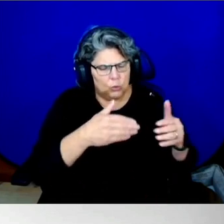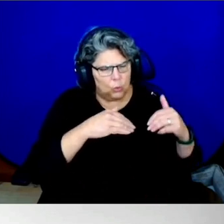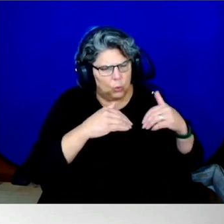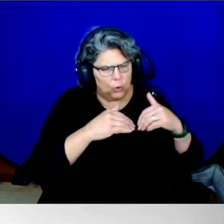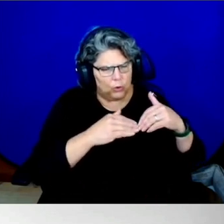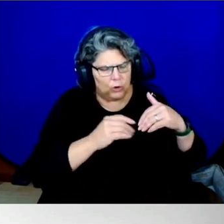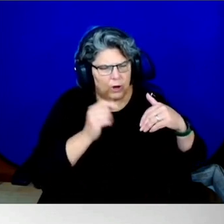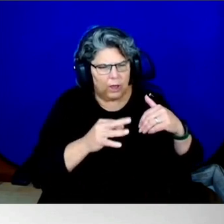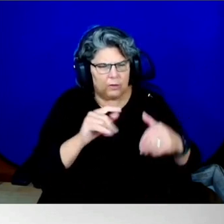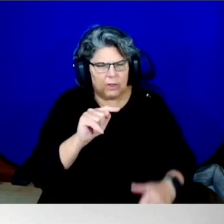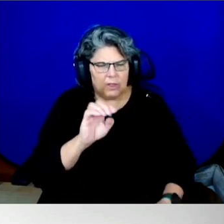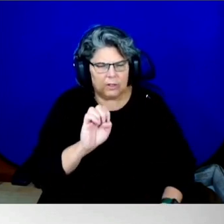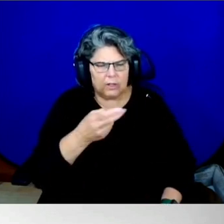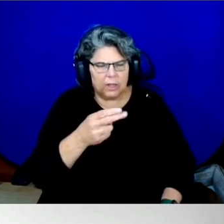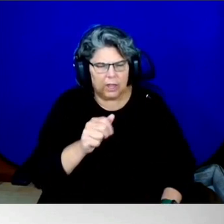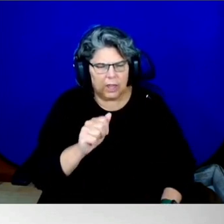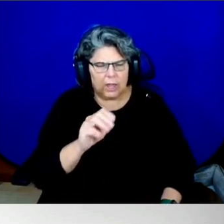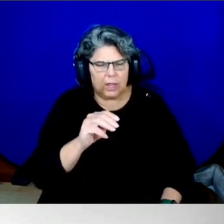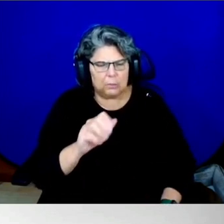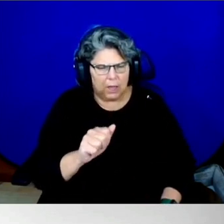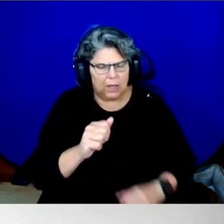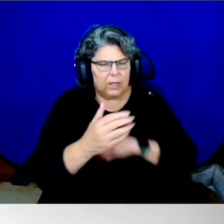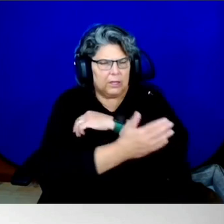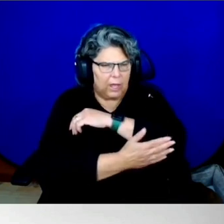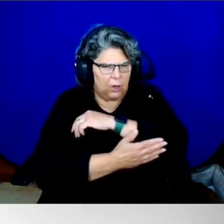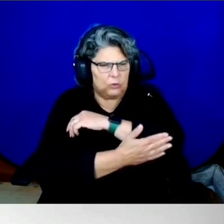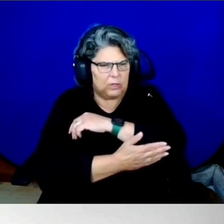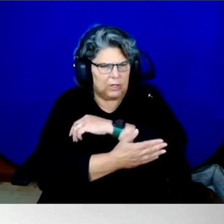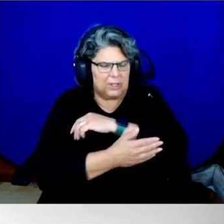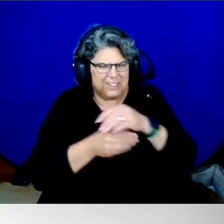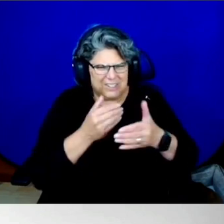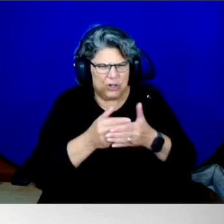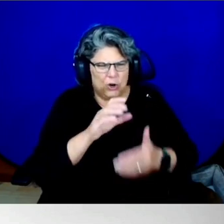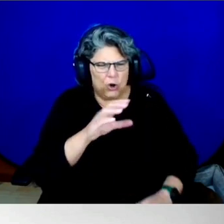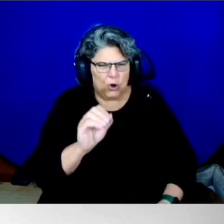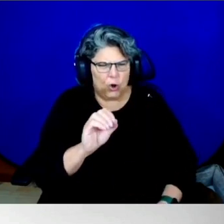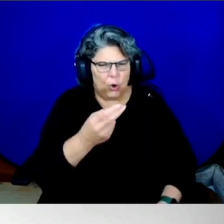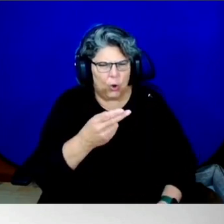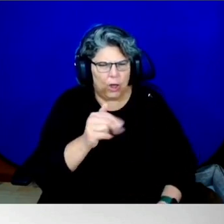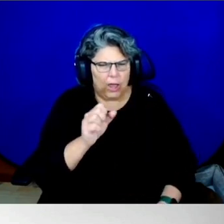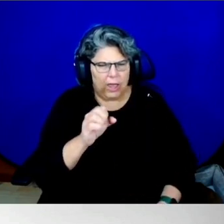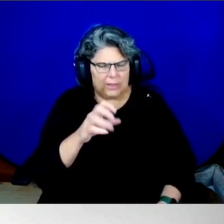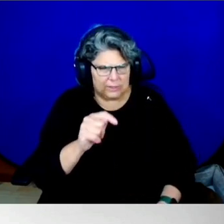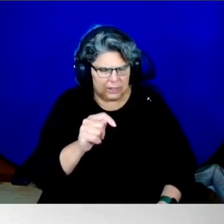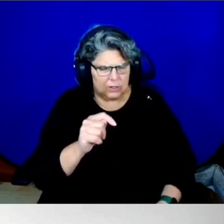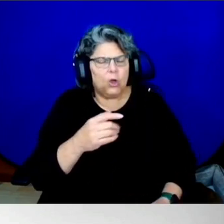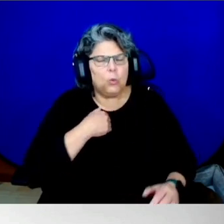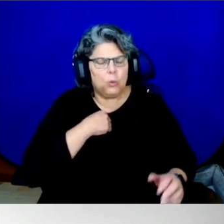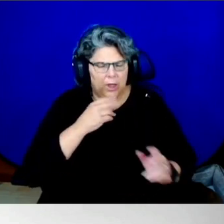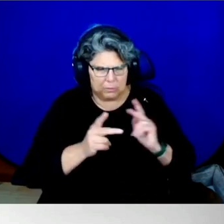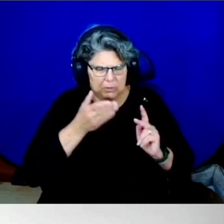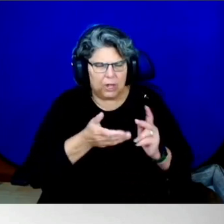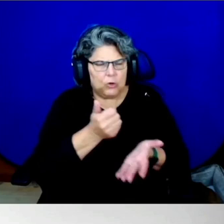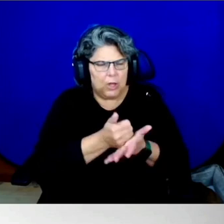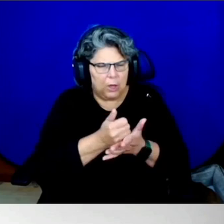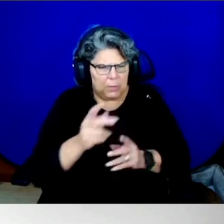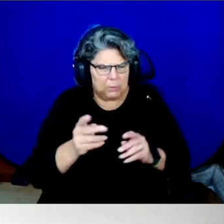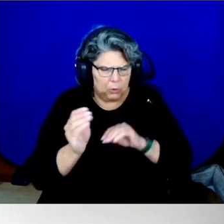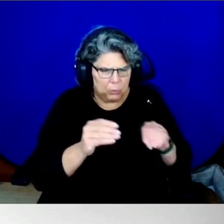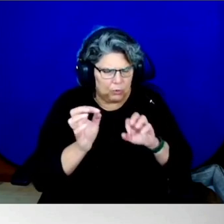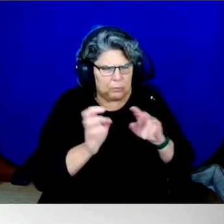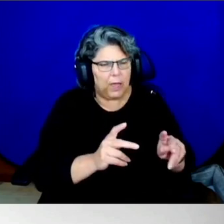above Cohasset. We had law enforcement staff in the community all day to help facilitate as the public moved back in and provide